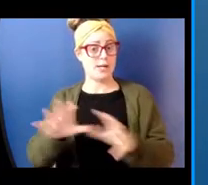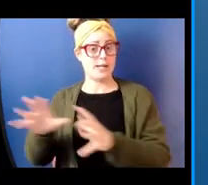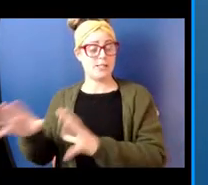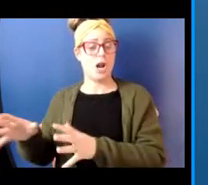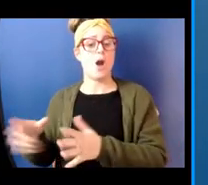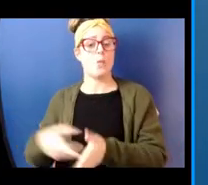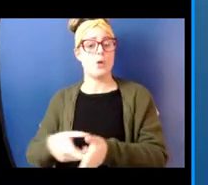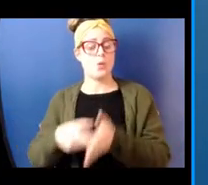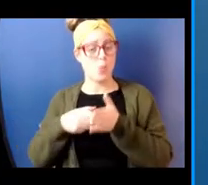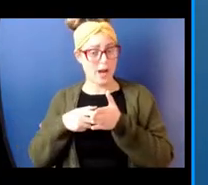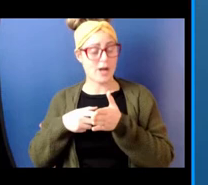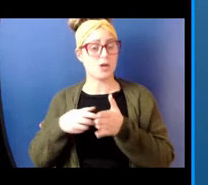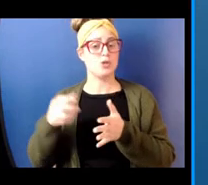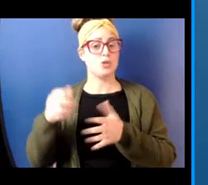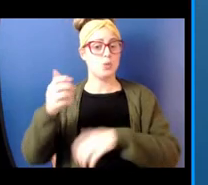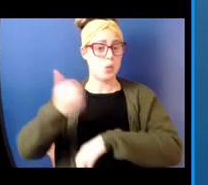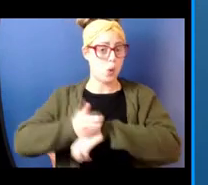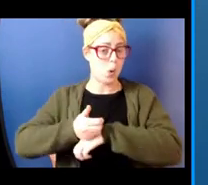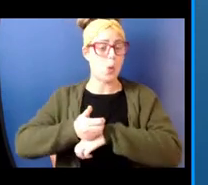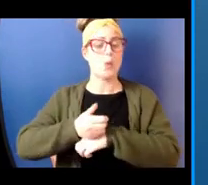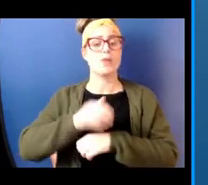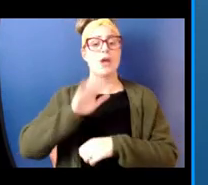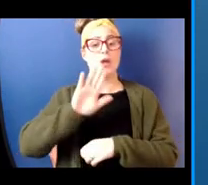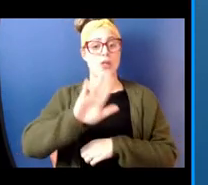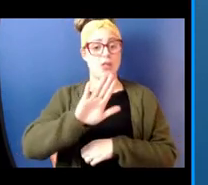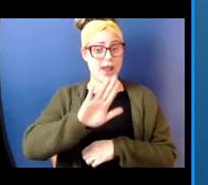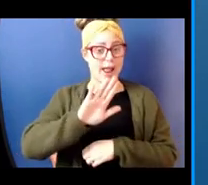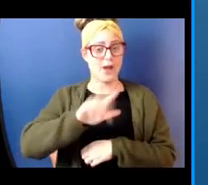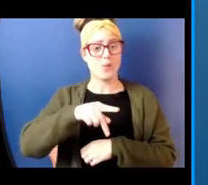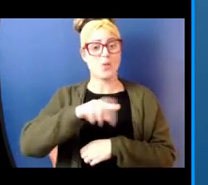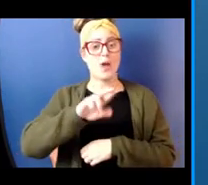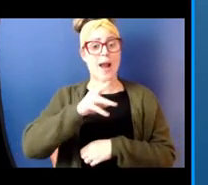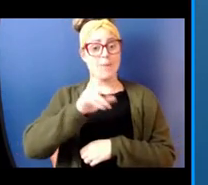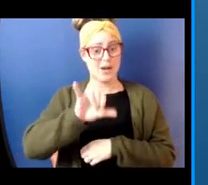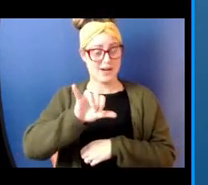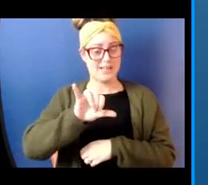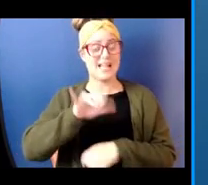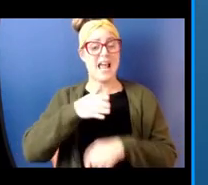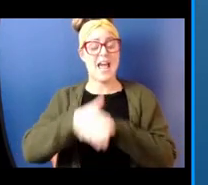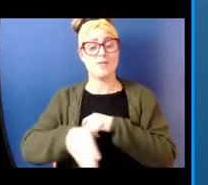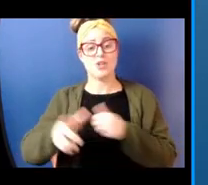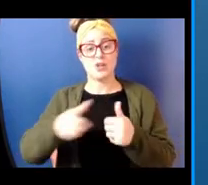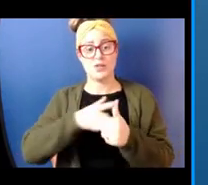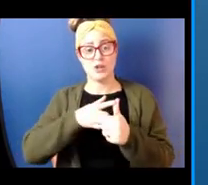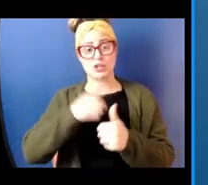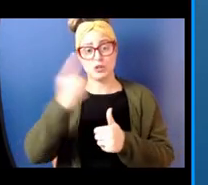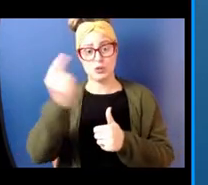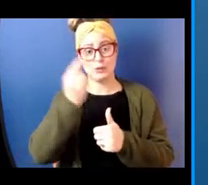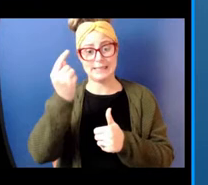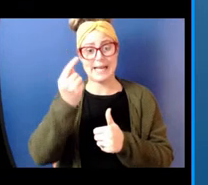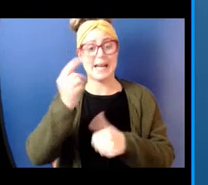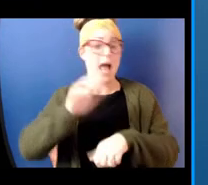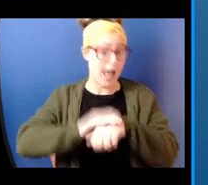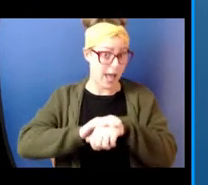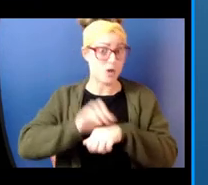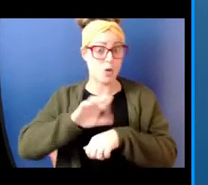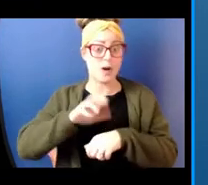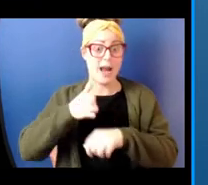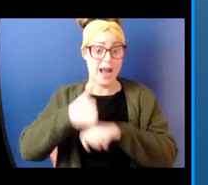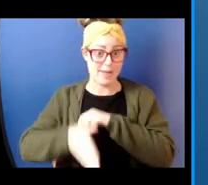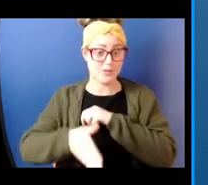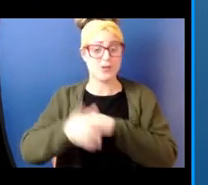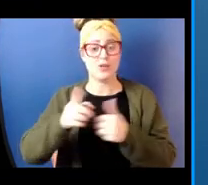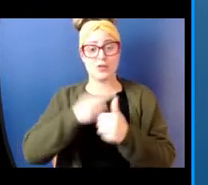our window after the first Tuesday in March on or after the first Tuesday in March and